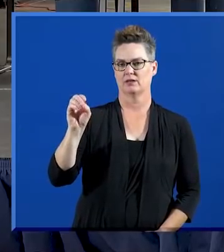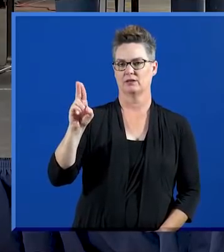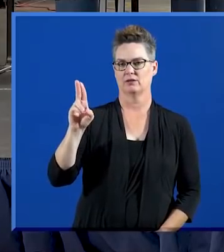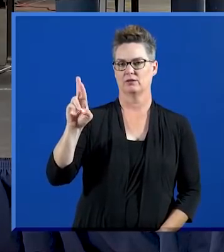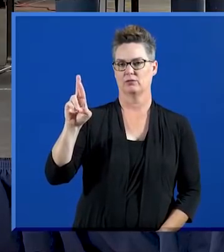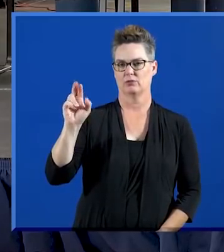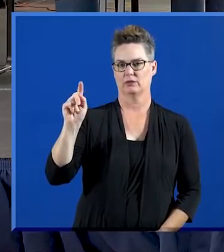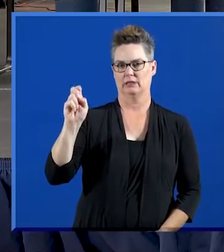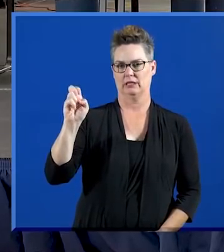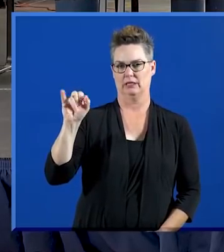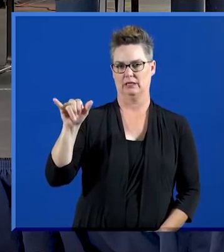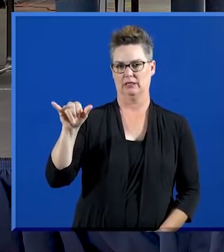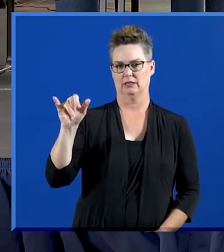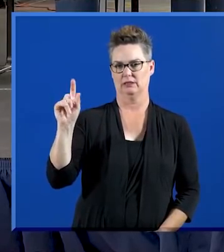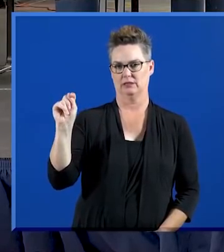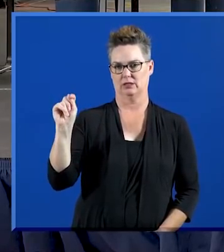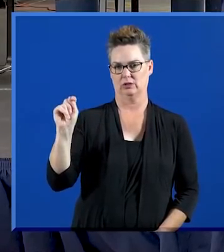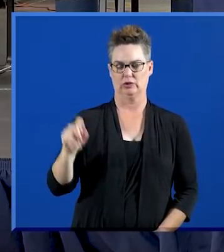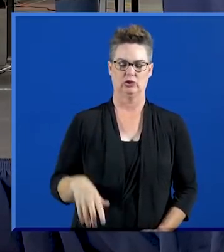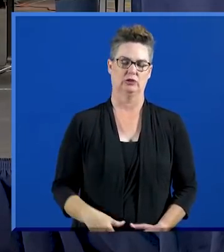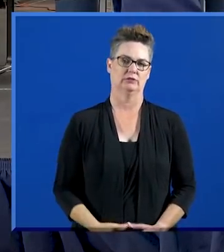Courtney Tucker.